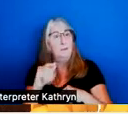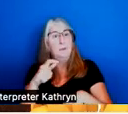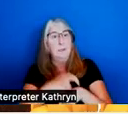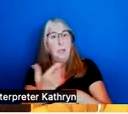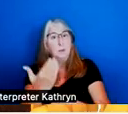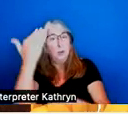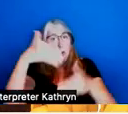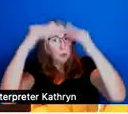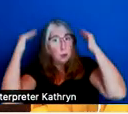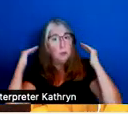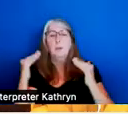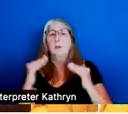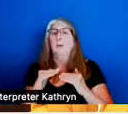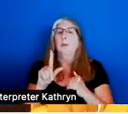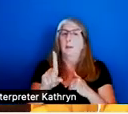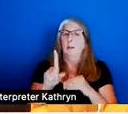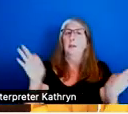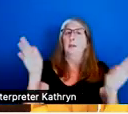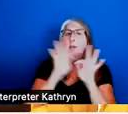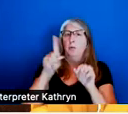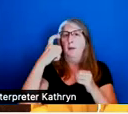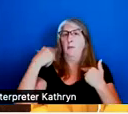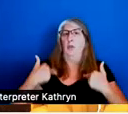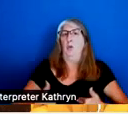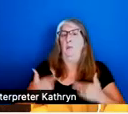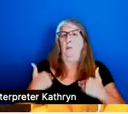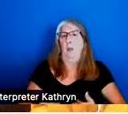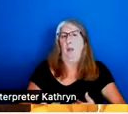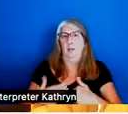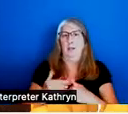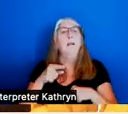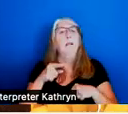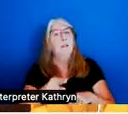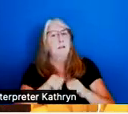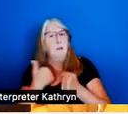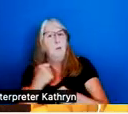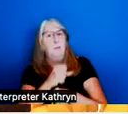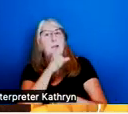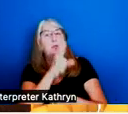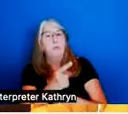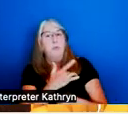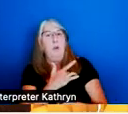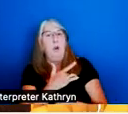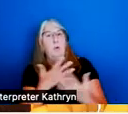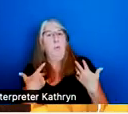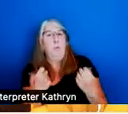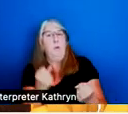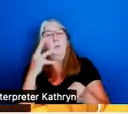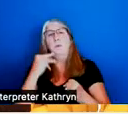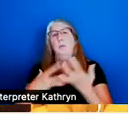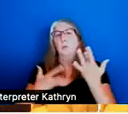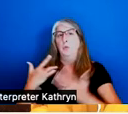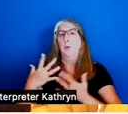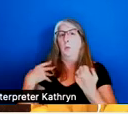time-consuming at first, it is an essential need of the human body. This is where we can ensure that heart is well and that we are experiencing joy